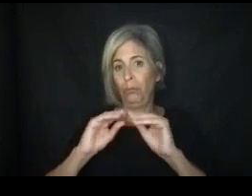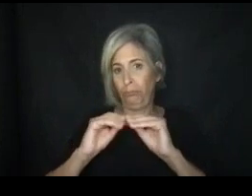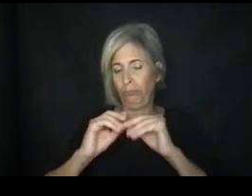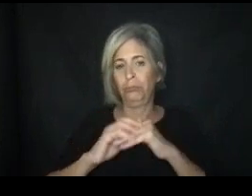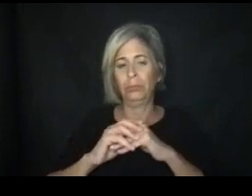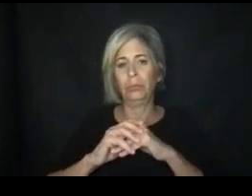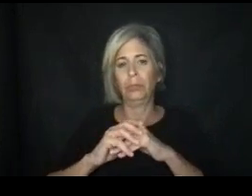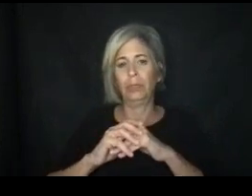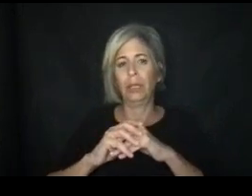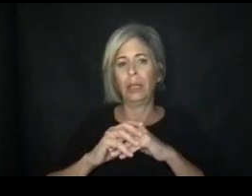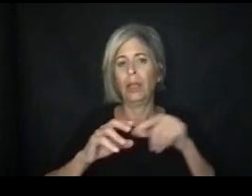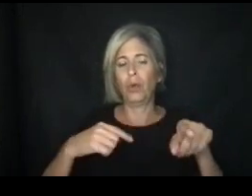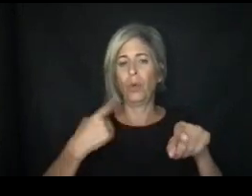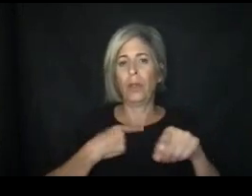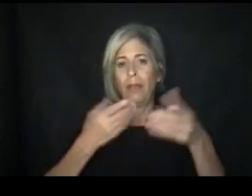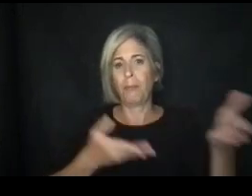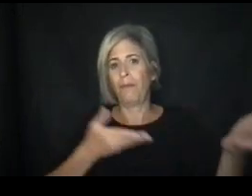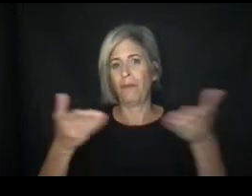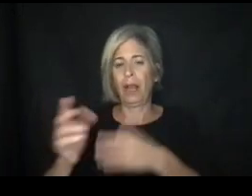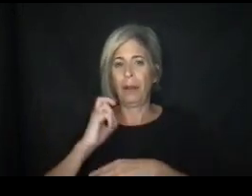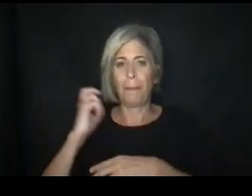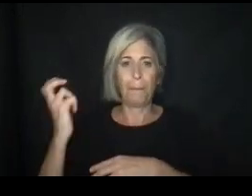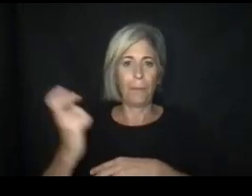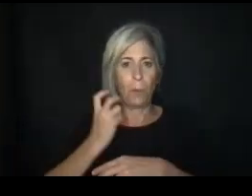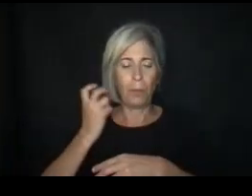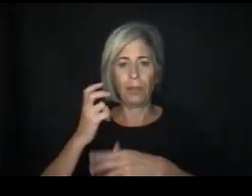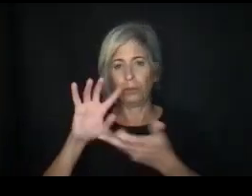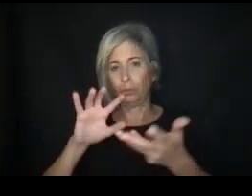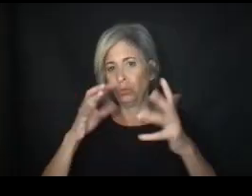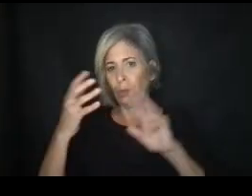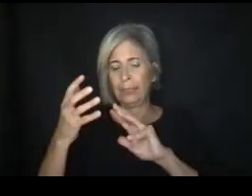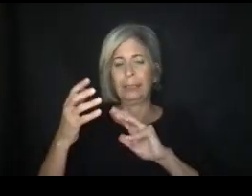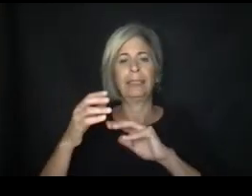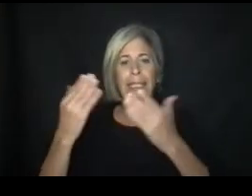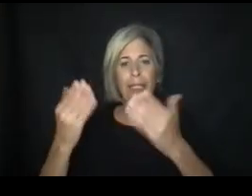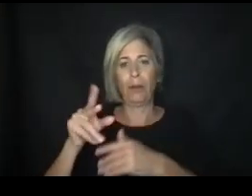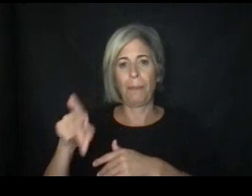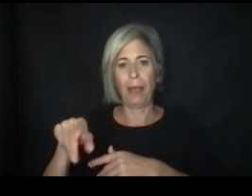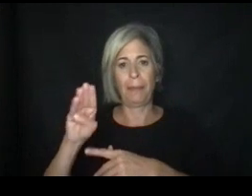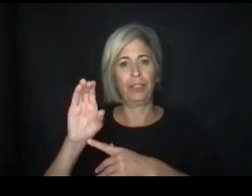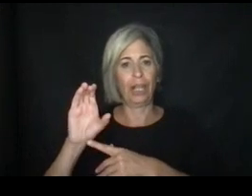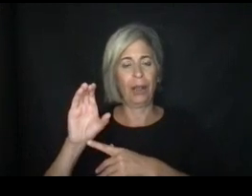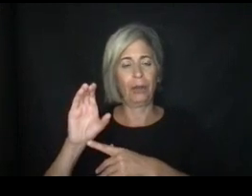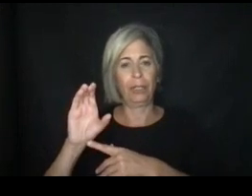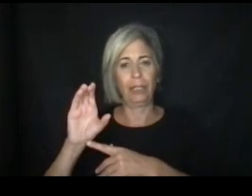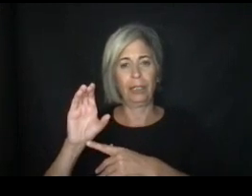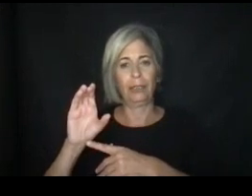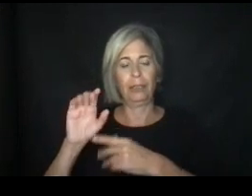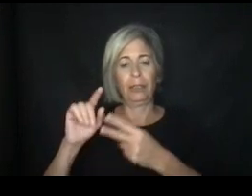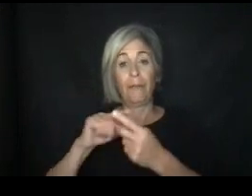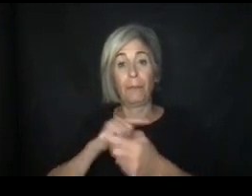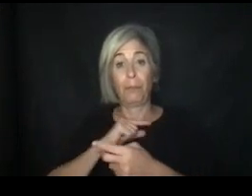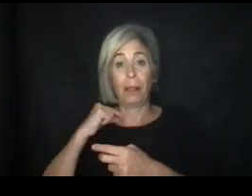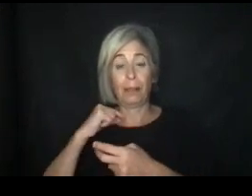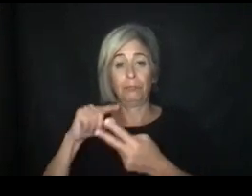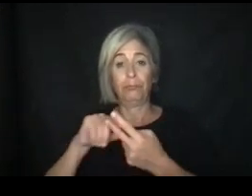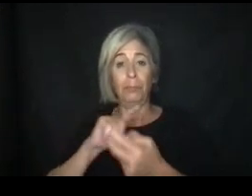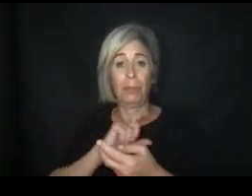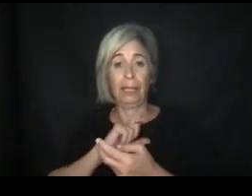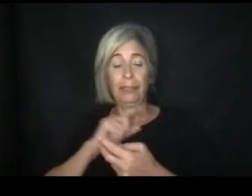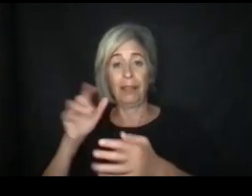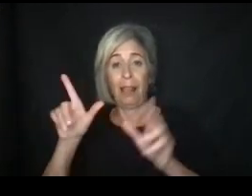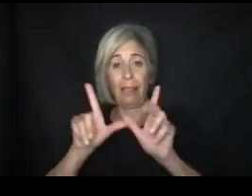has provided mobile crisis stabilization services in Palm Beach County with the help of clergy, the police, and a licensed mental